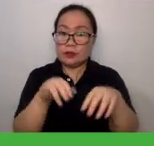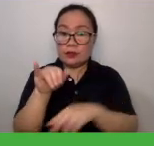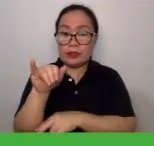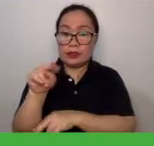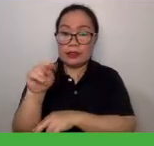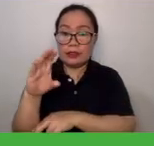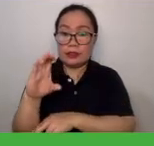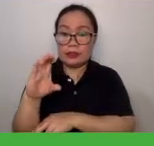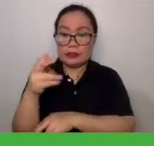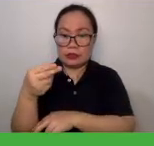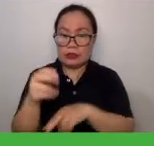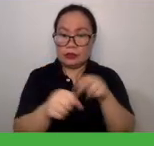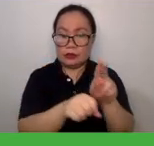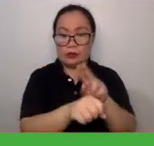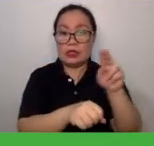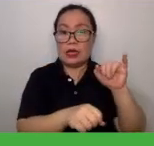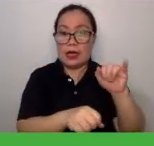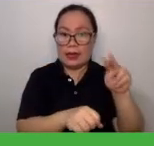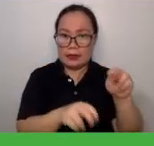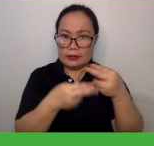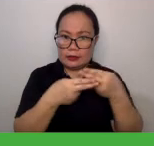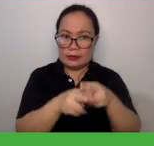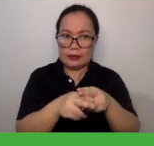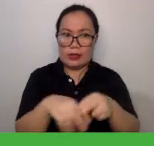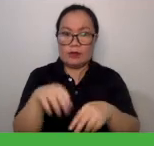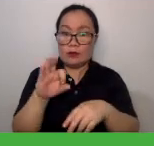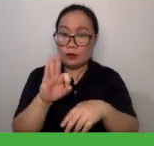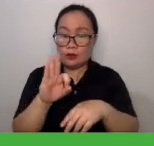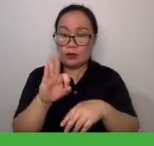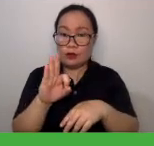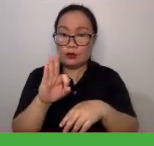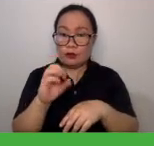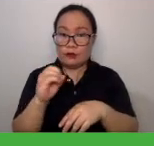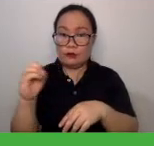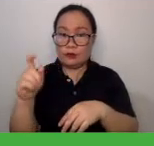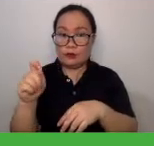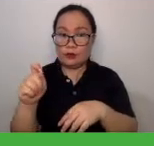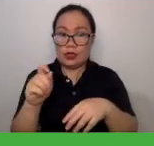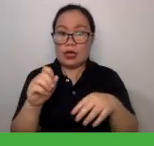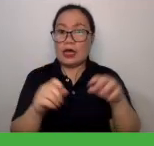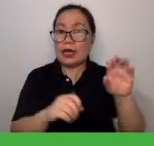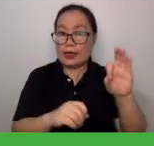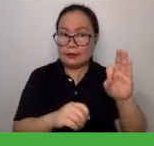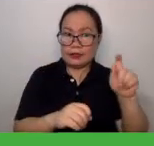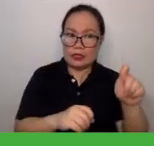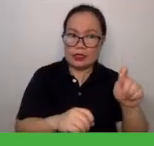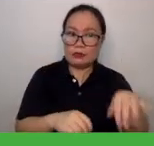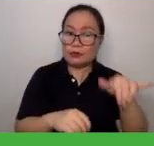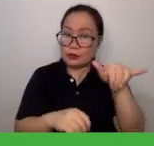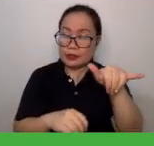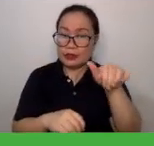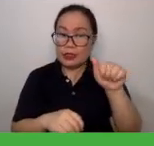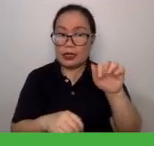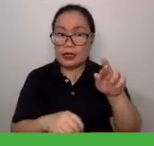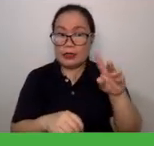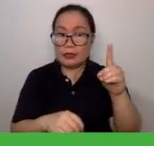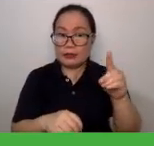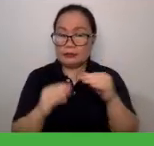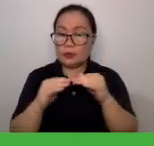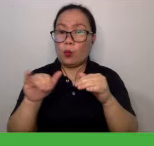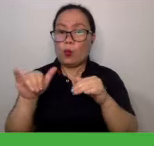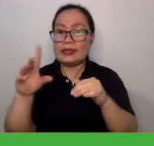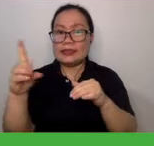IN. For foot, we are using FT or feet. For yard, YD, and for mile, MI. Okay? And